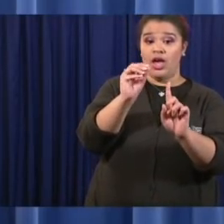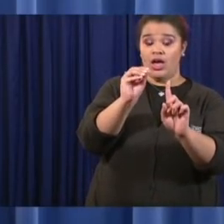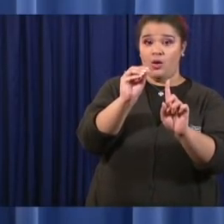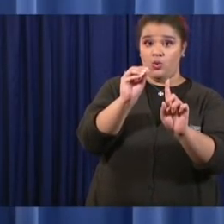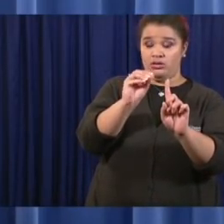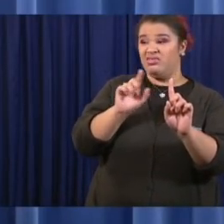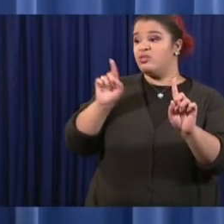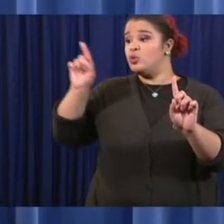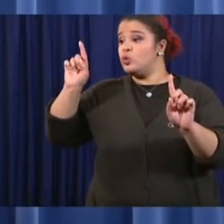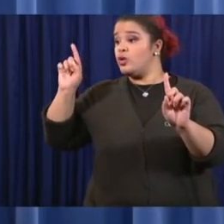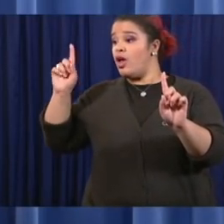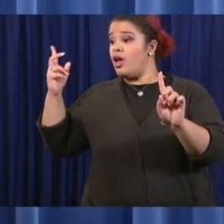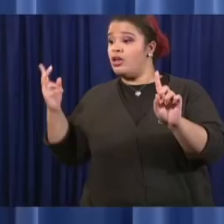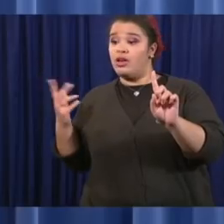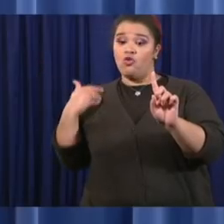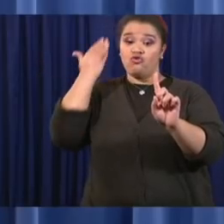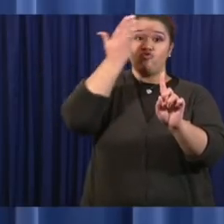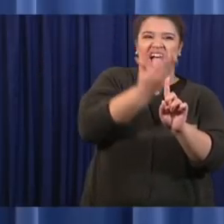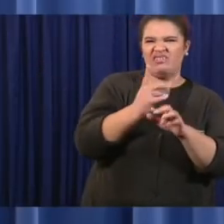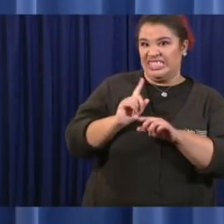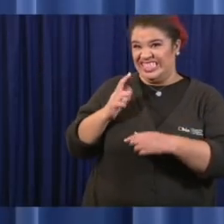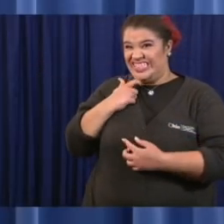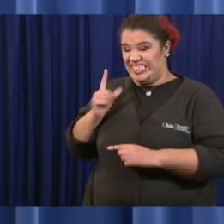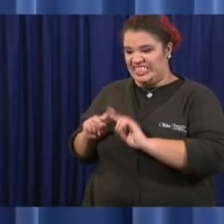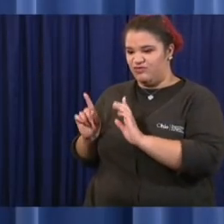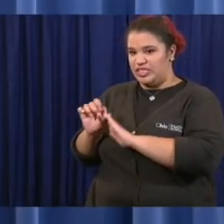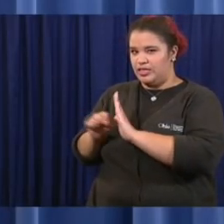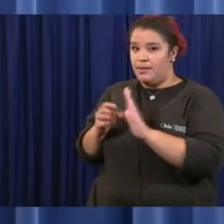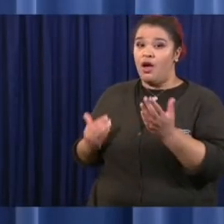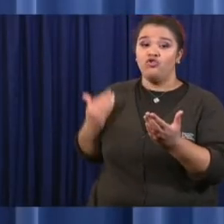going to be summertime and people are going